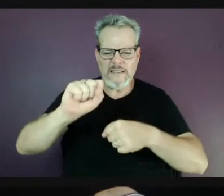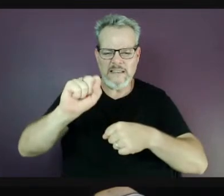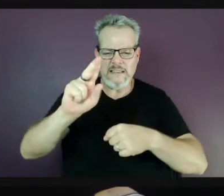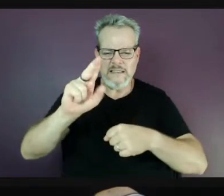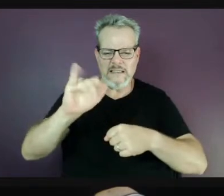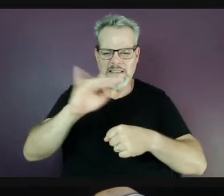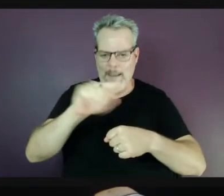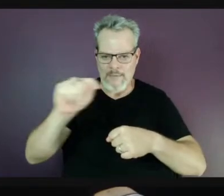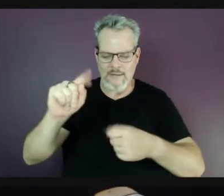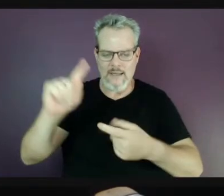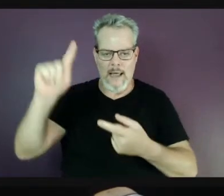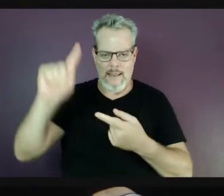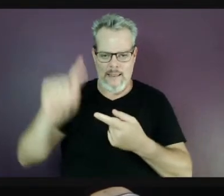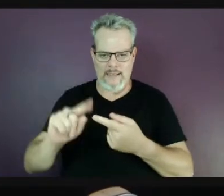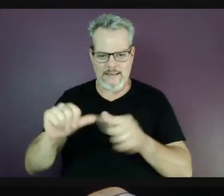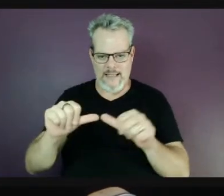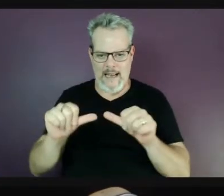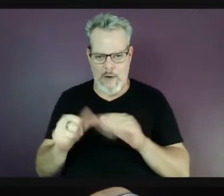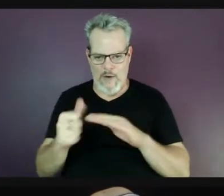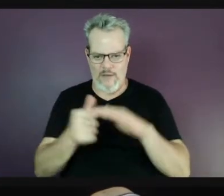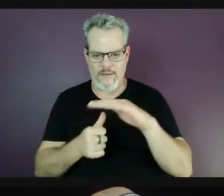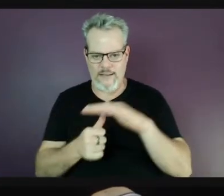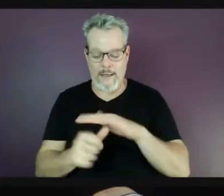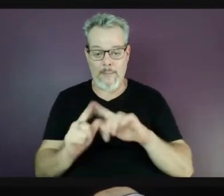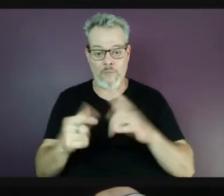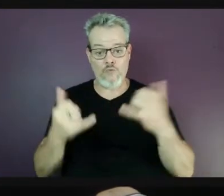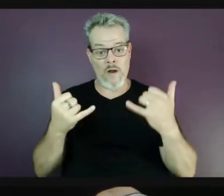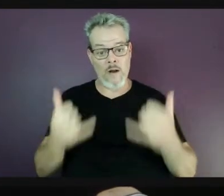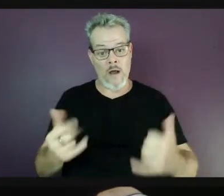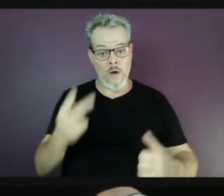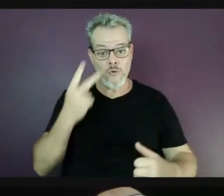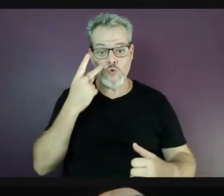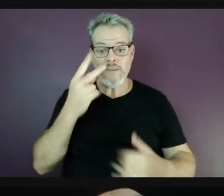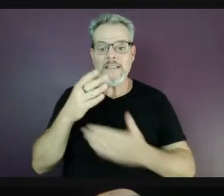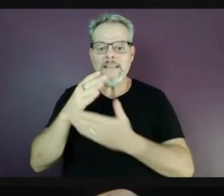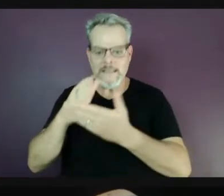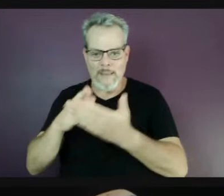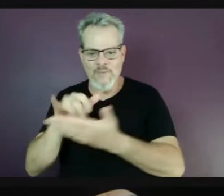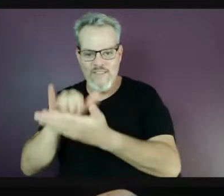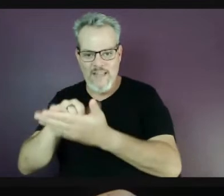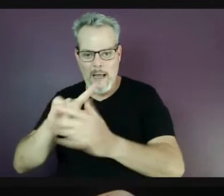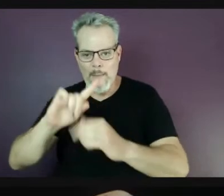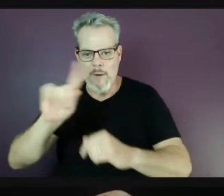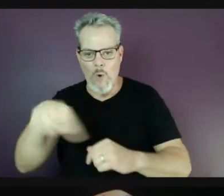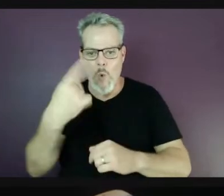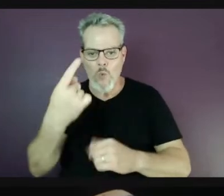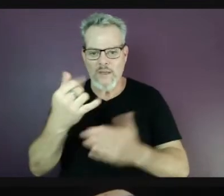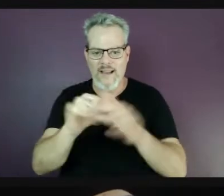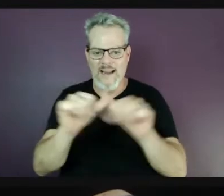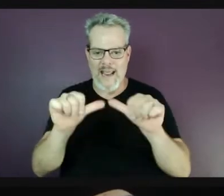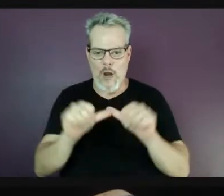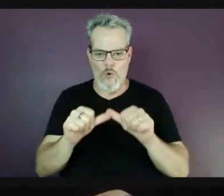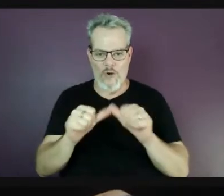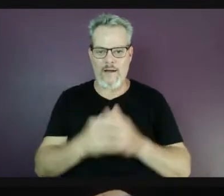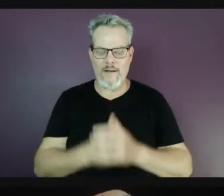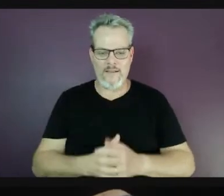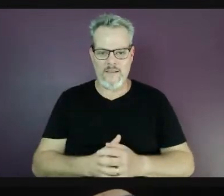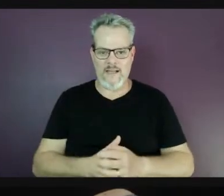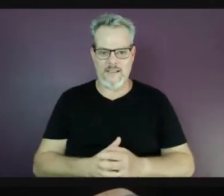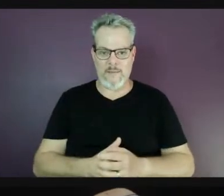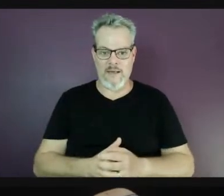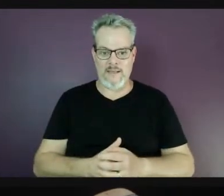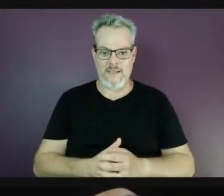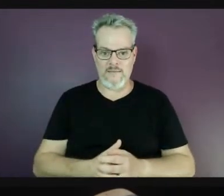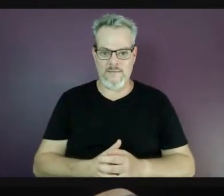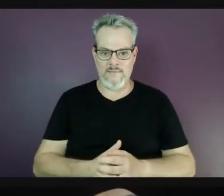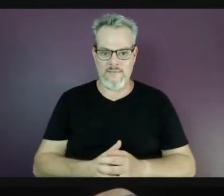So that's one difference from what you see right now, because right now you're seeing none of this, but only this area right through there. Right? It may build back up